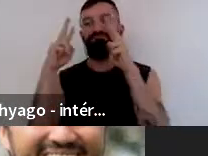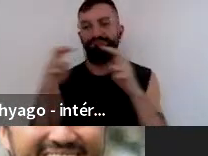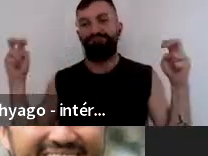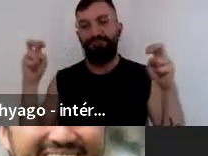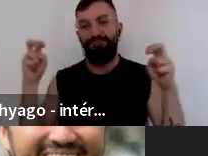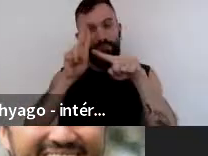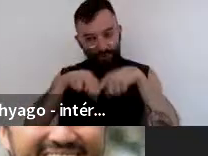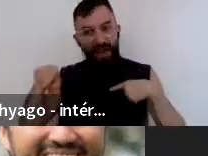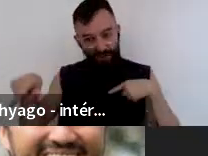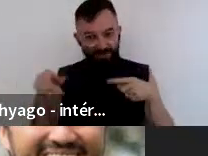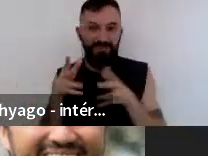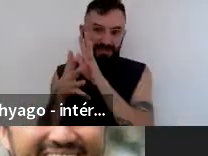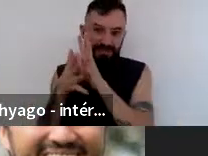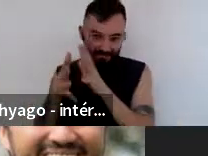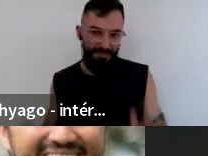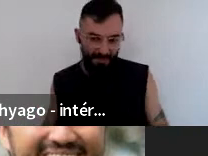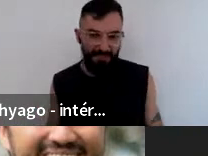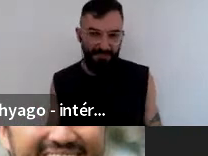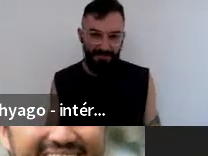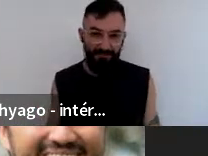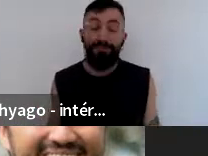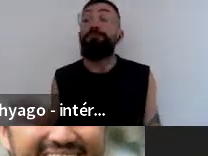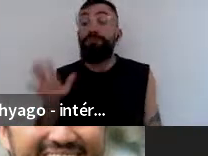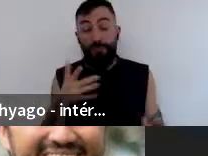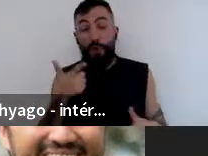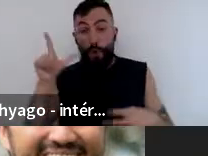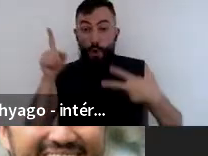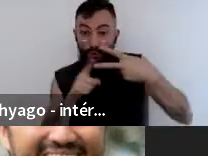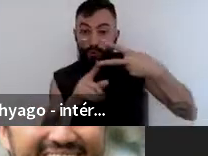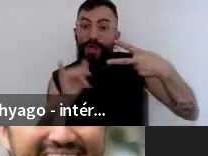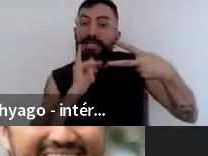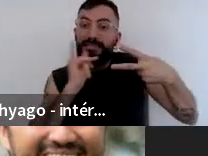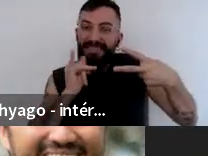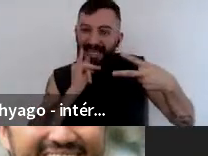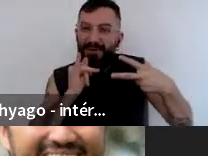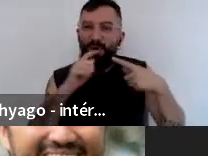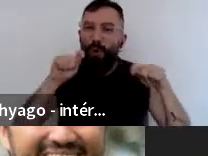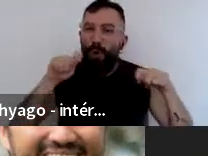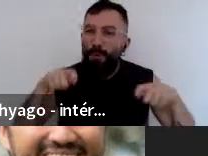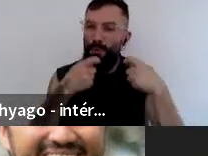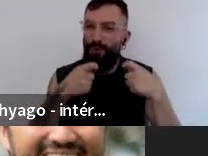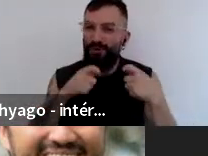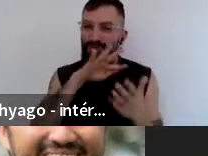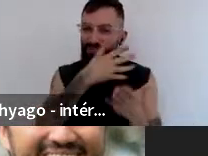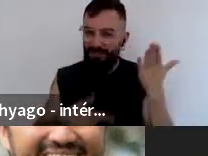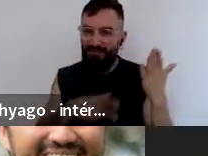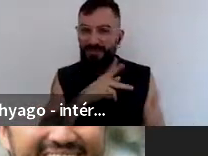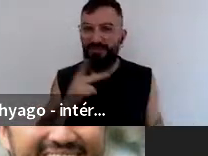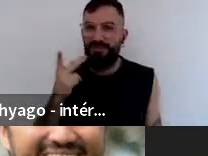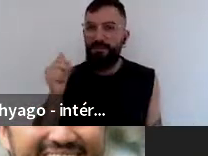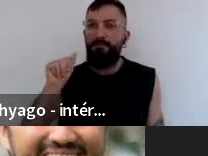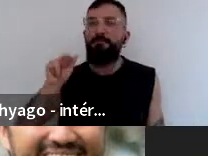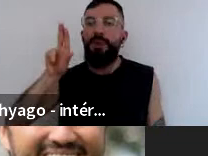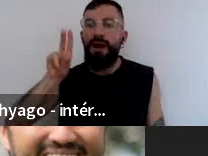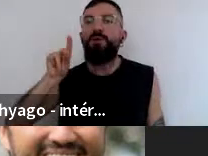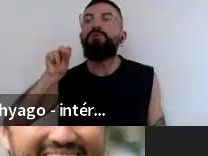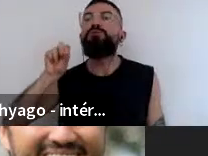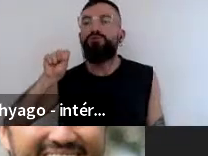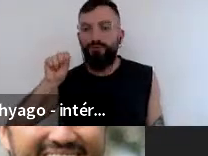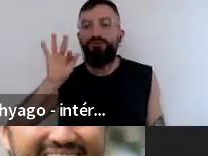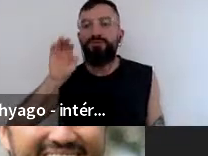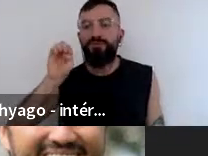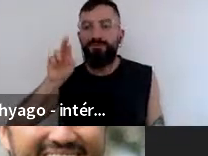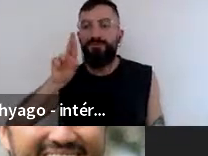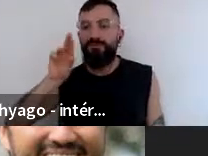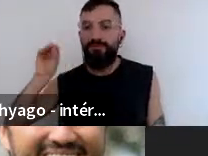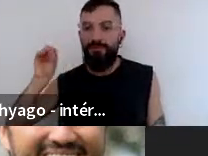example of a compound would be the sign for Pau dos Ferros, which is actually